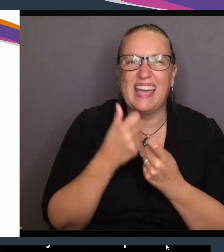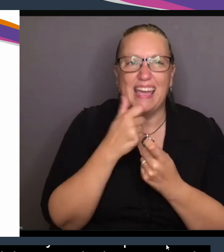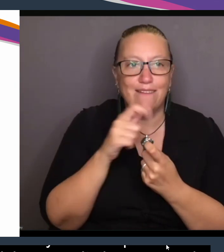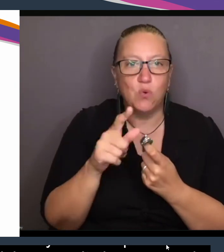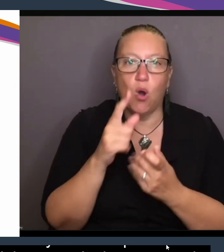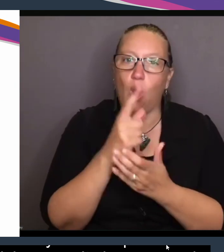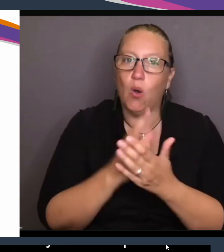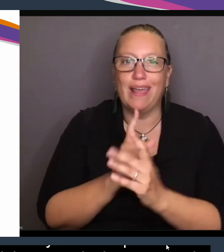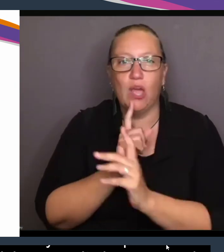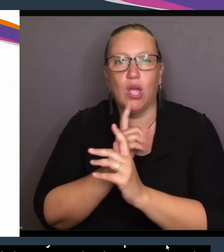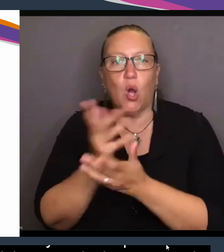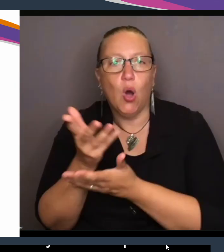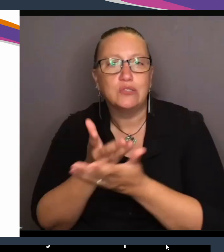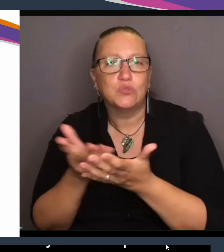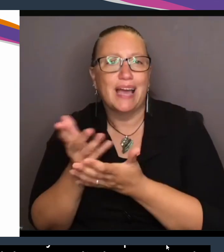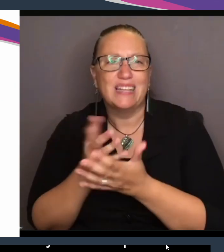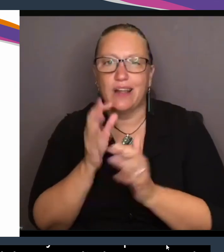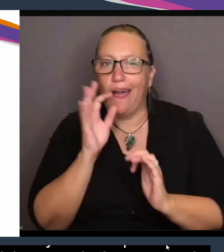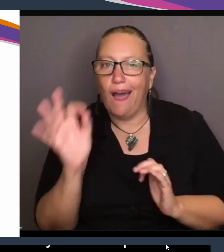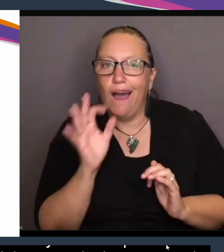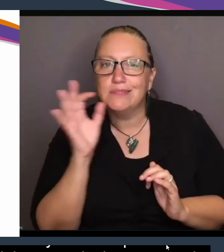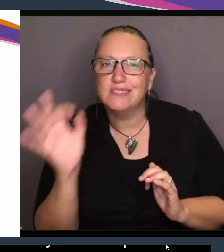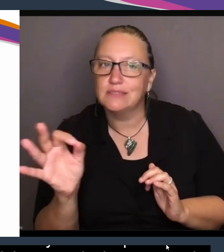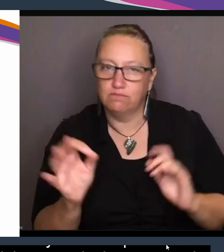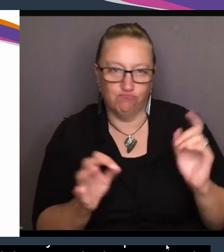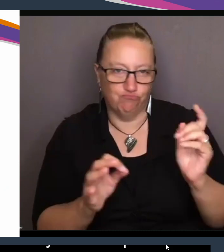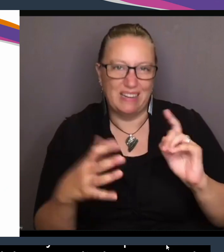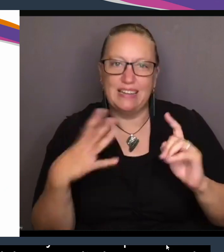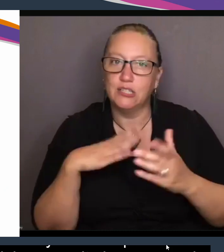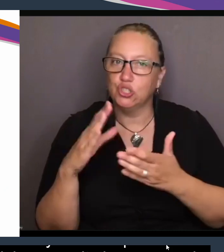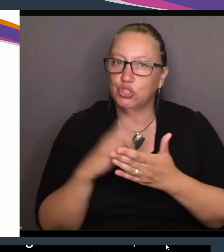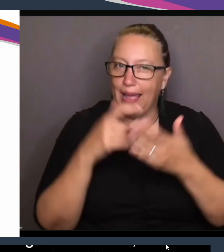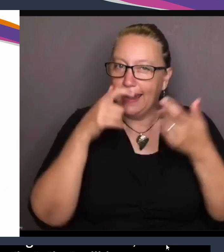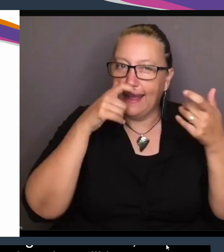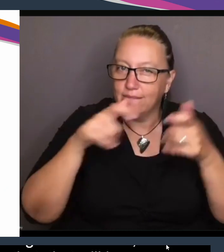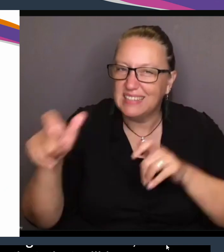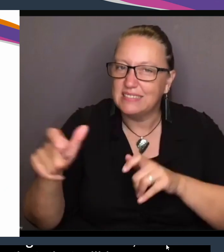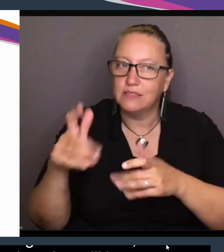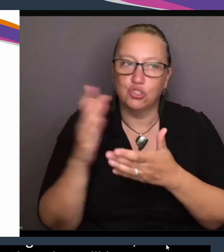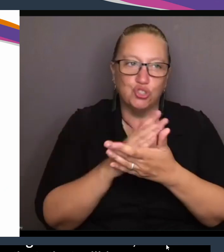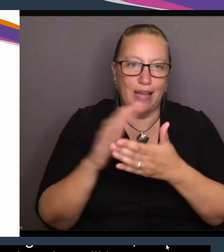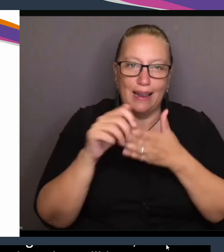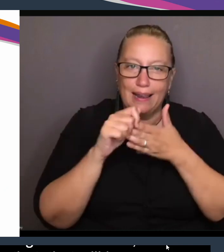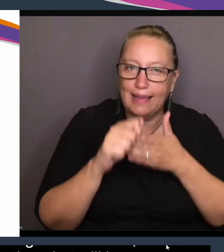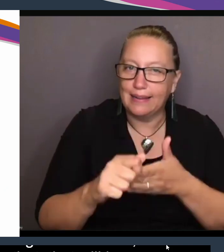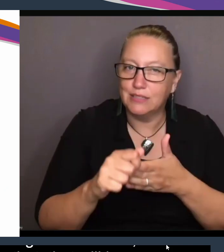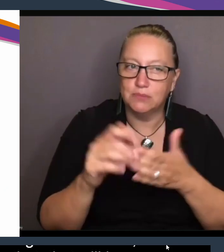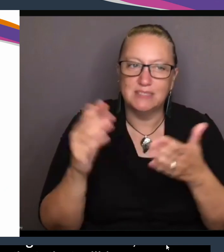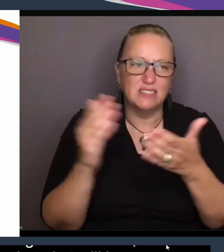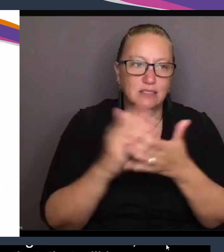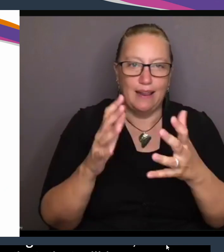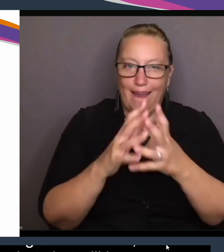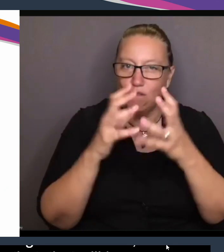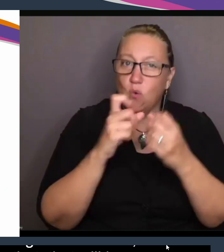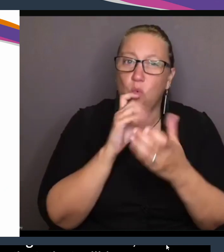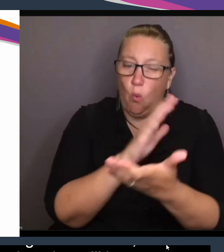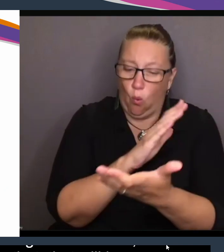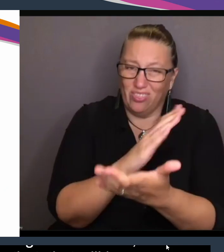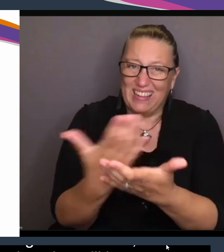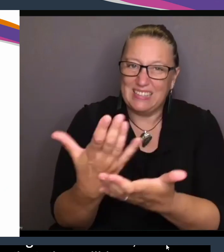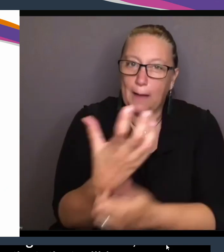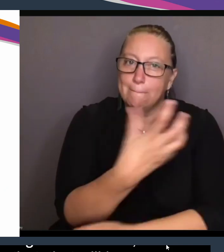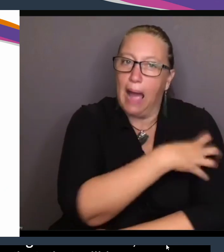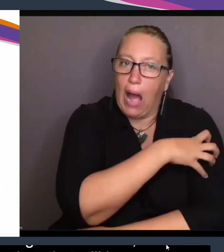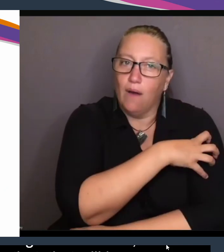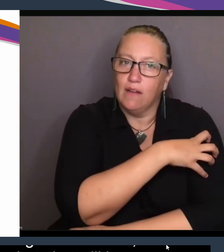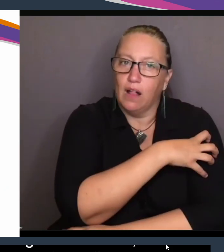funded. It has to be shared governance, shared leadership, and authentic, powerful roles